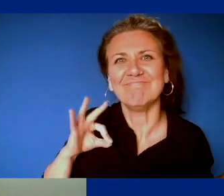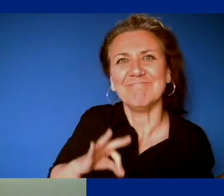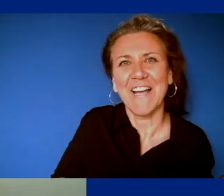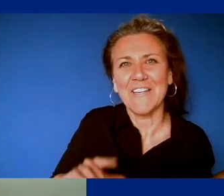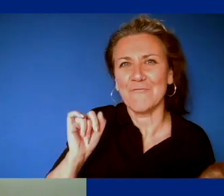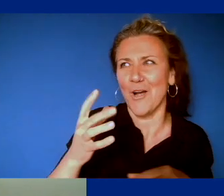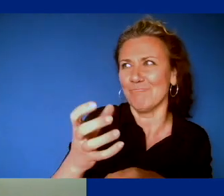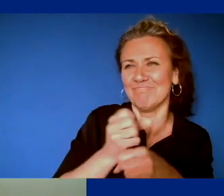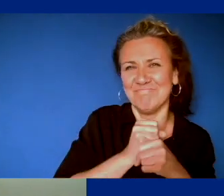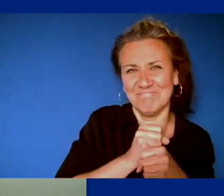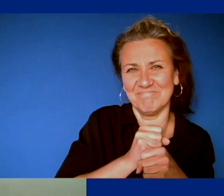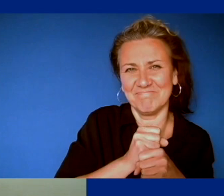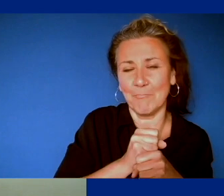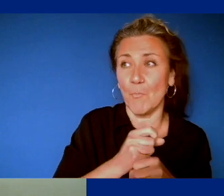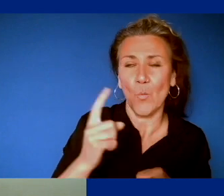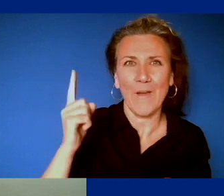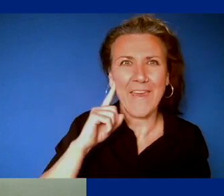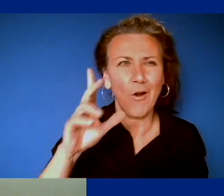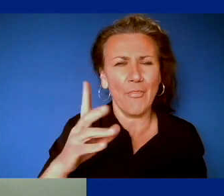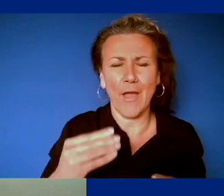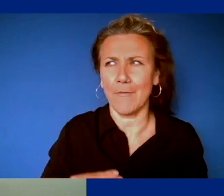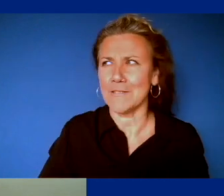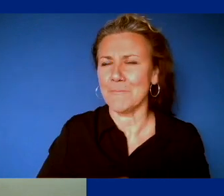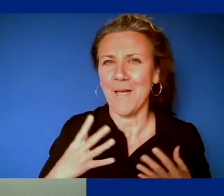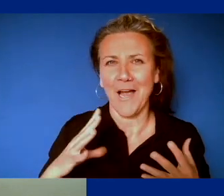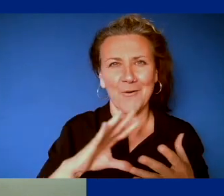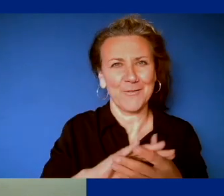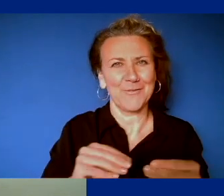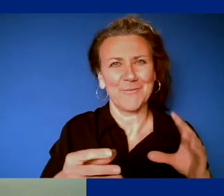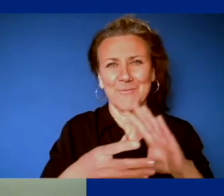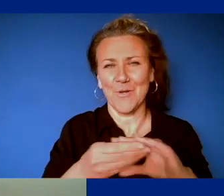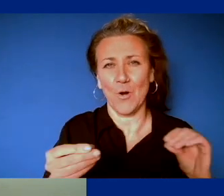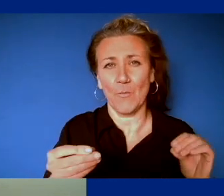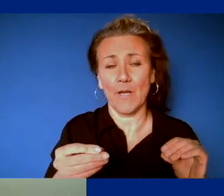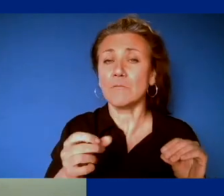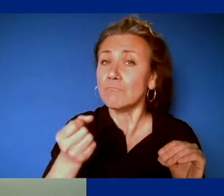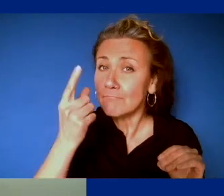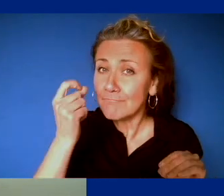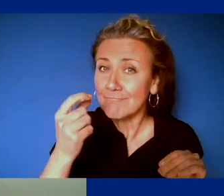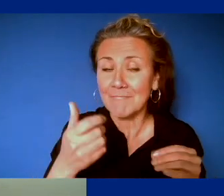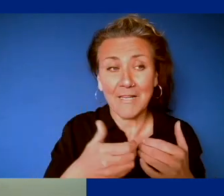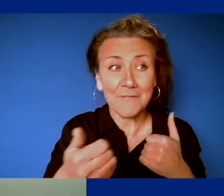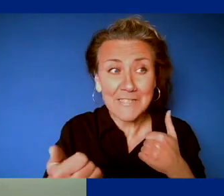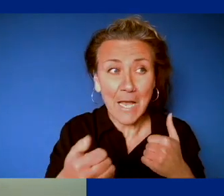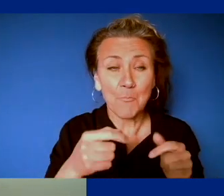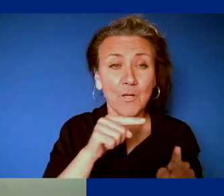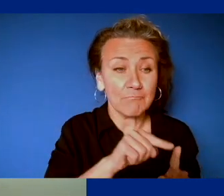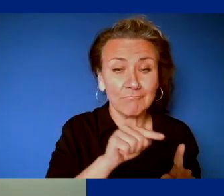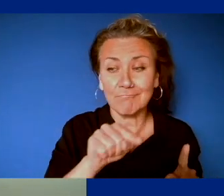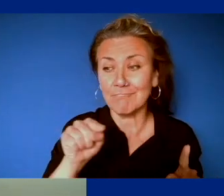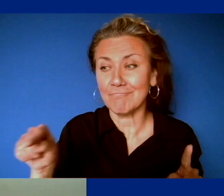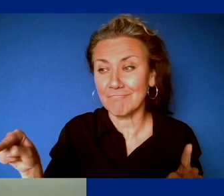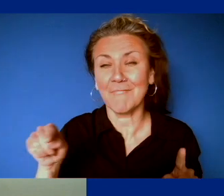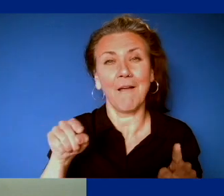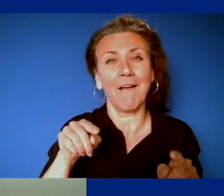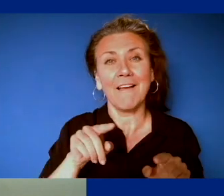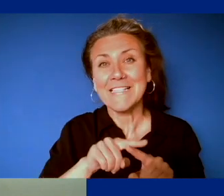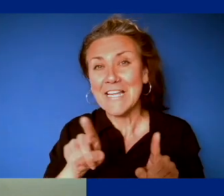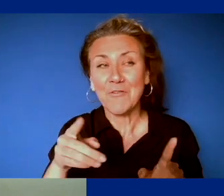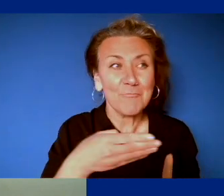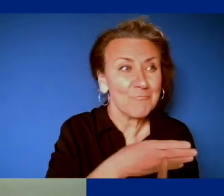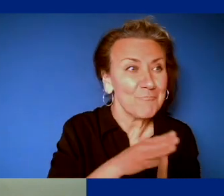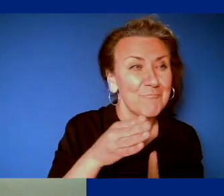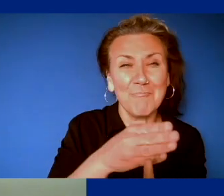inspiring journeys. While they are on separate journeys, they all follow a common path,